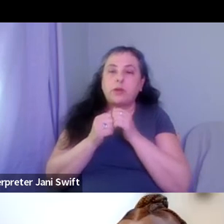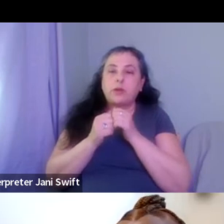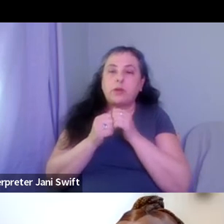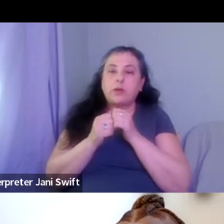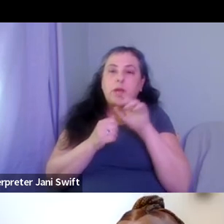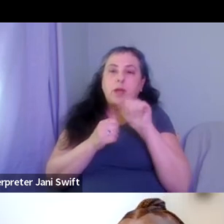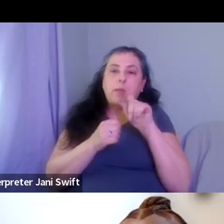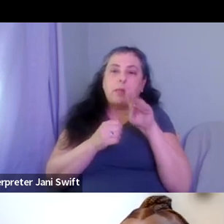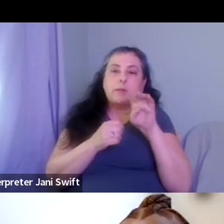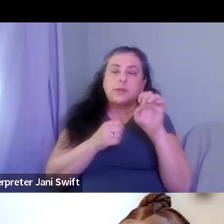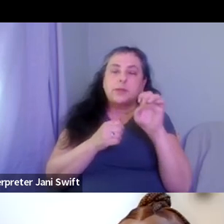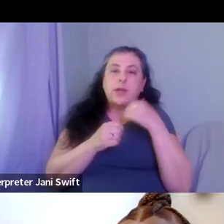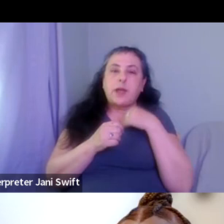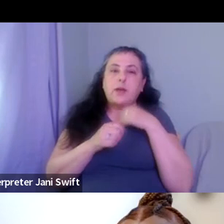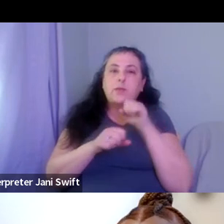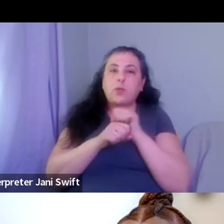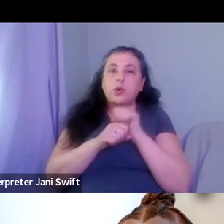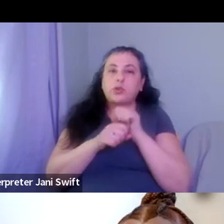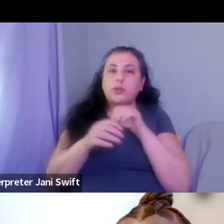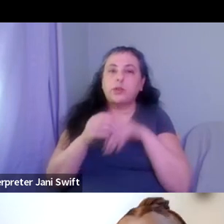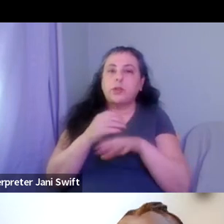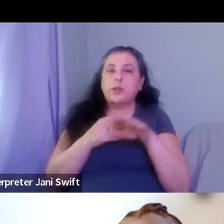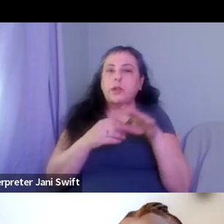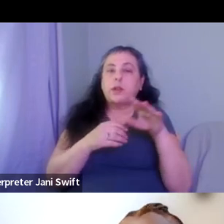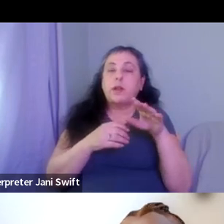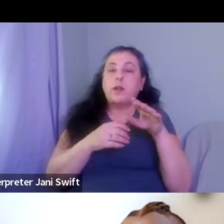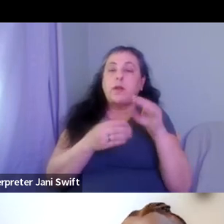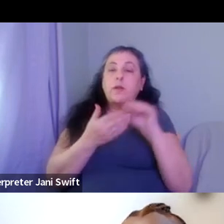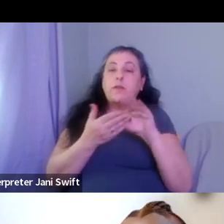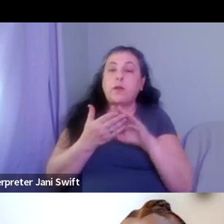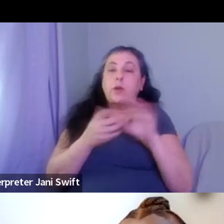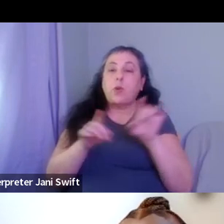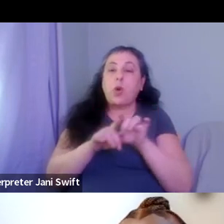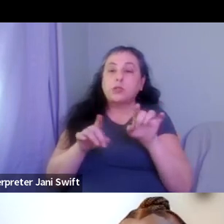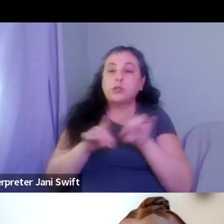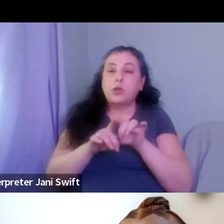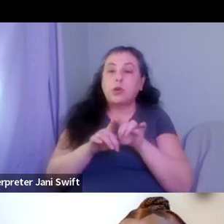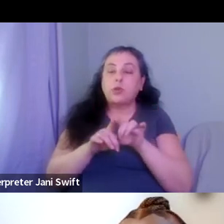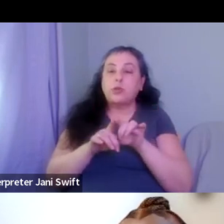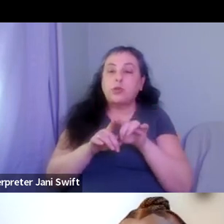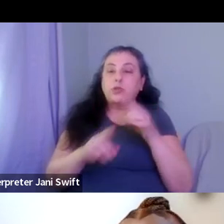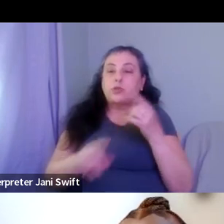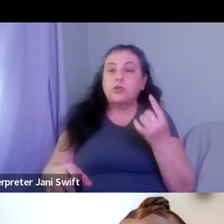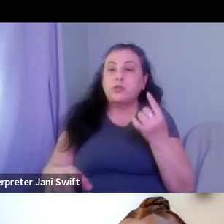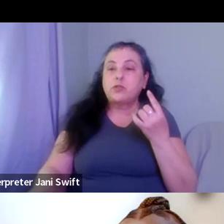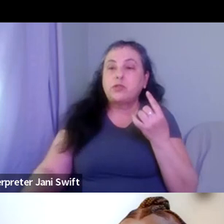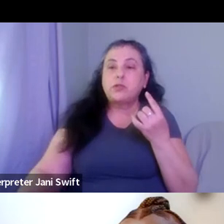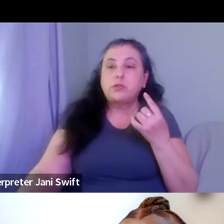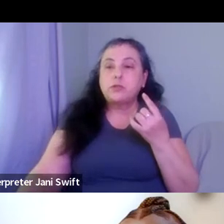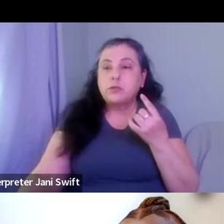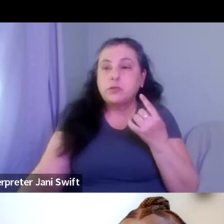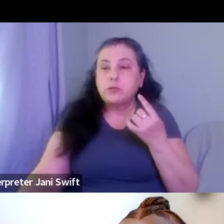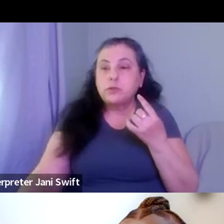Applebee's, having workers and Applebee's workers fill out. Also, just